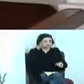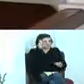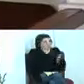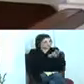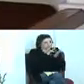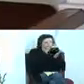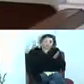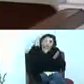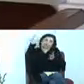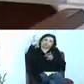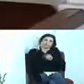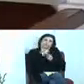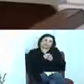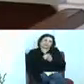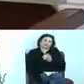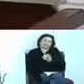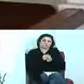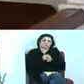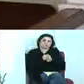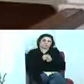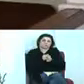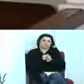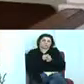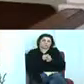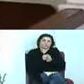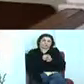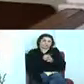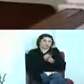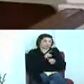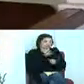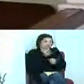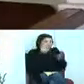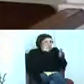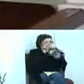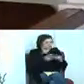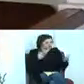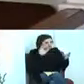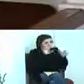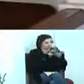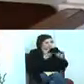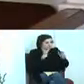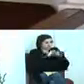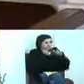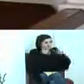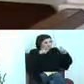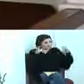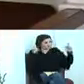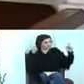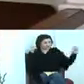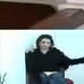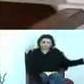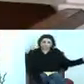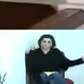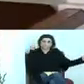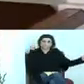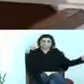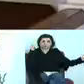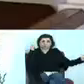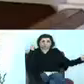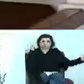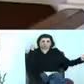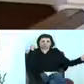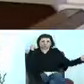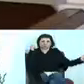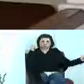glorified. Your testimony is magnified. And the enemy,